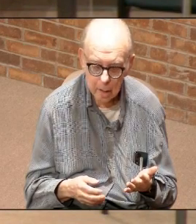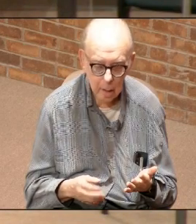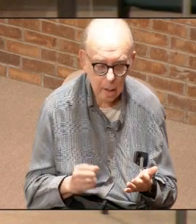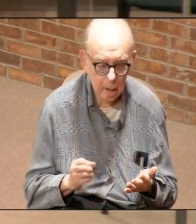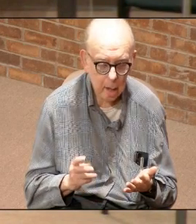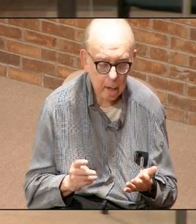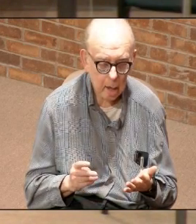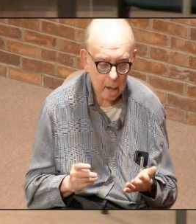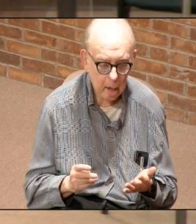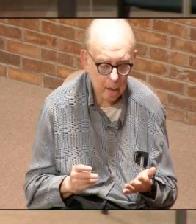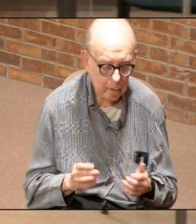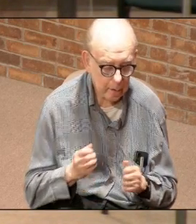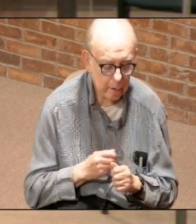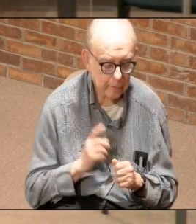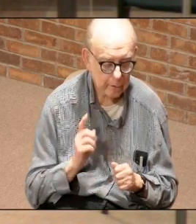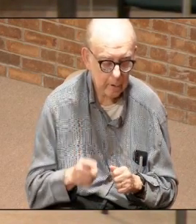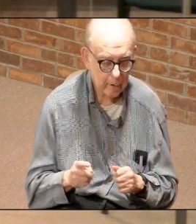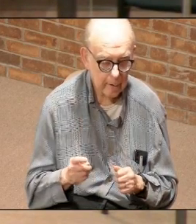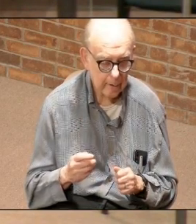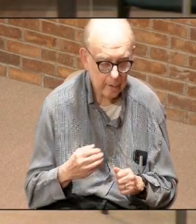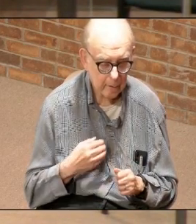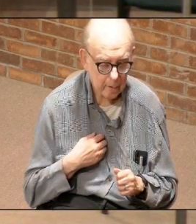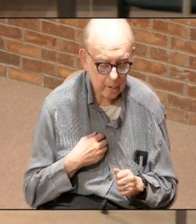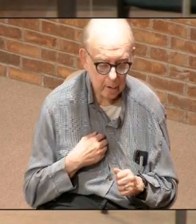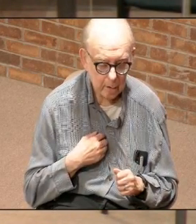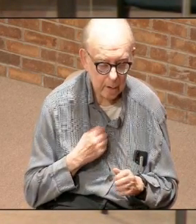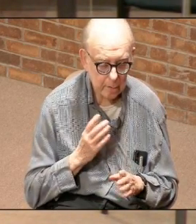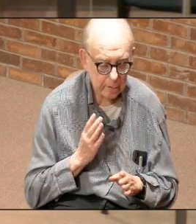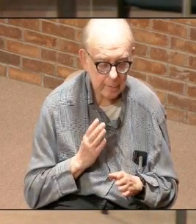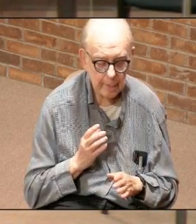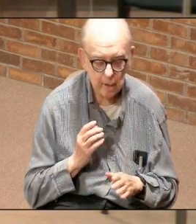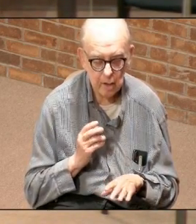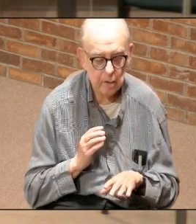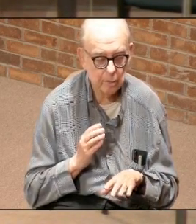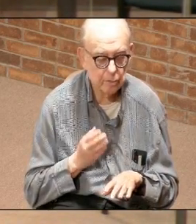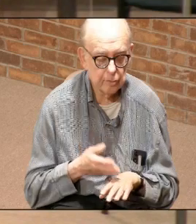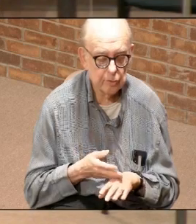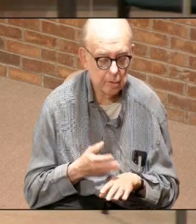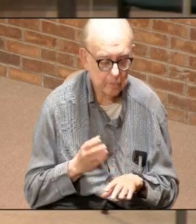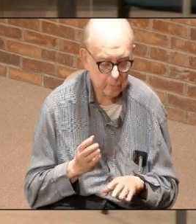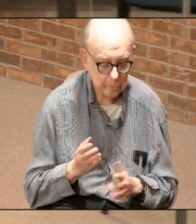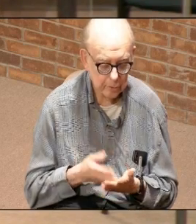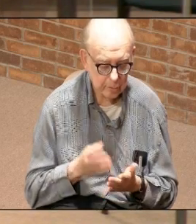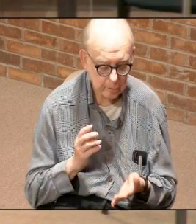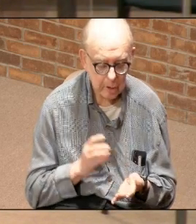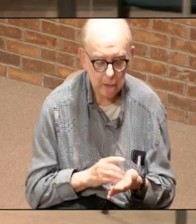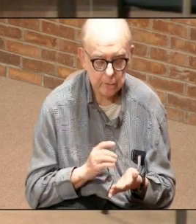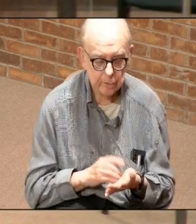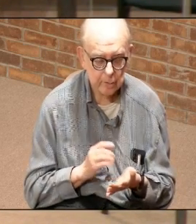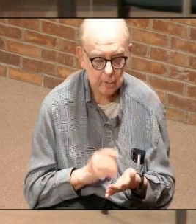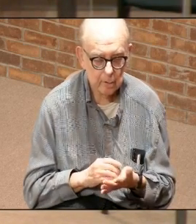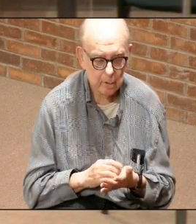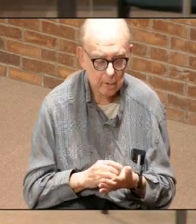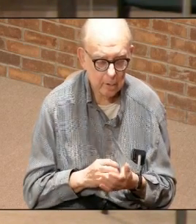okay? Every one of us are not general practitioners, okay?